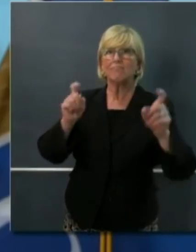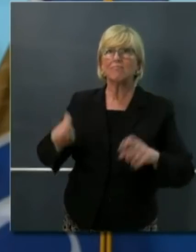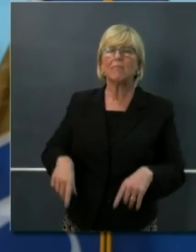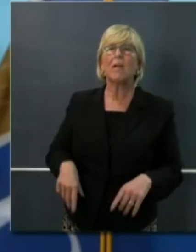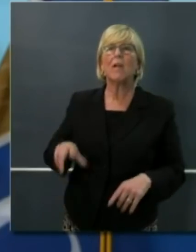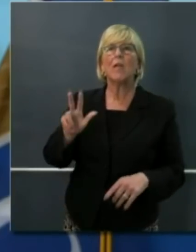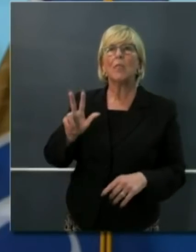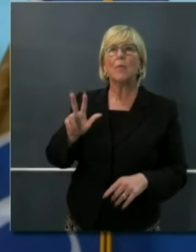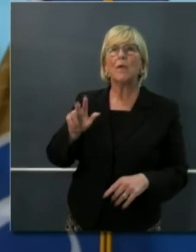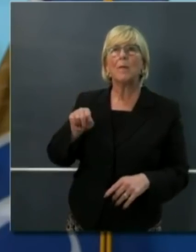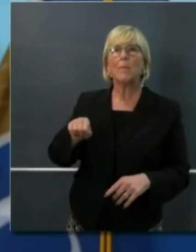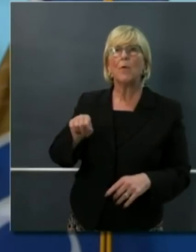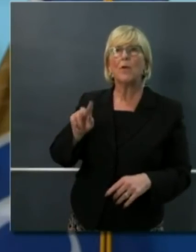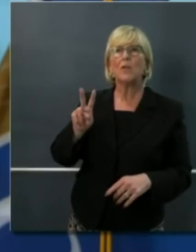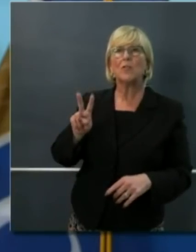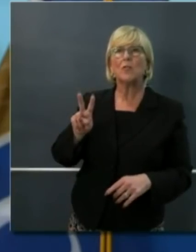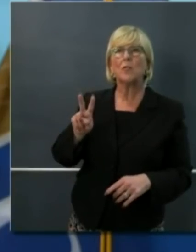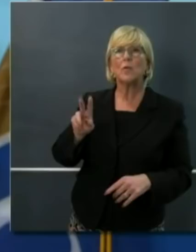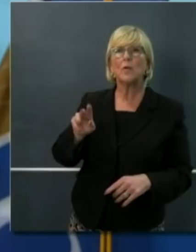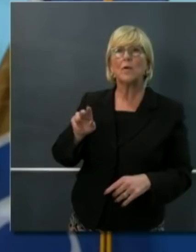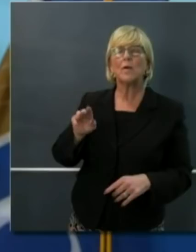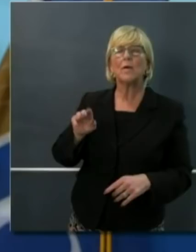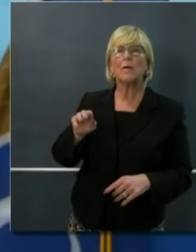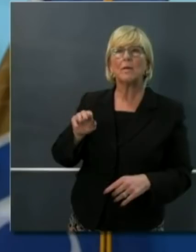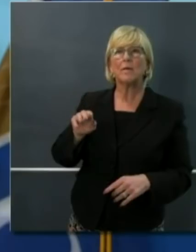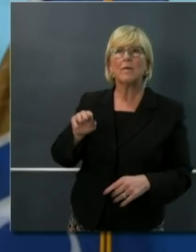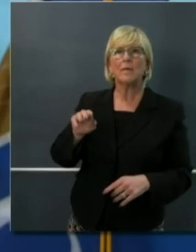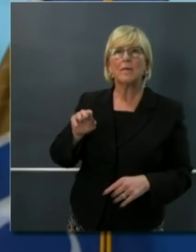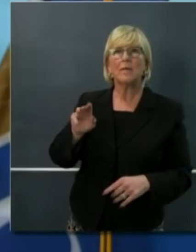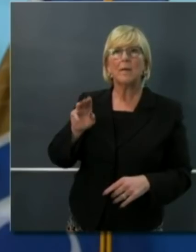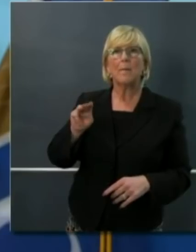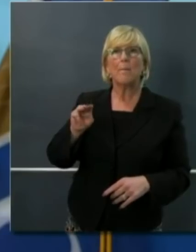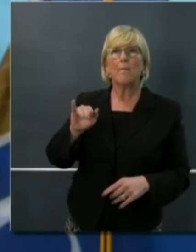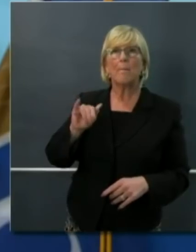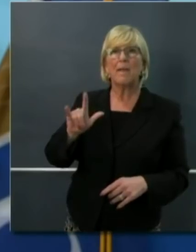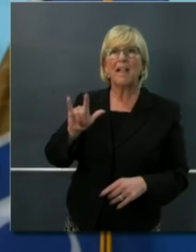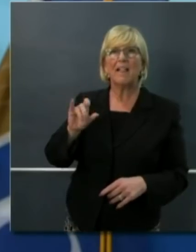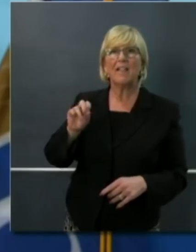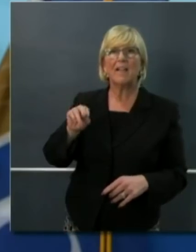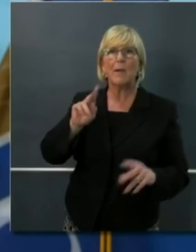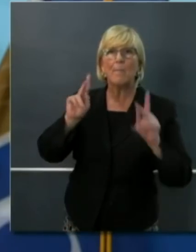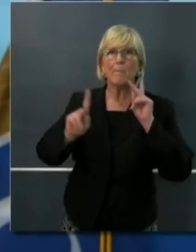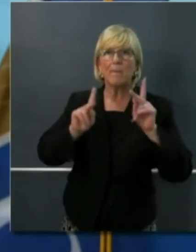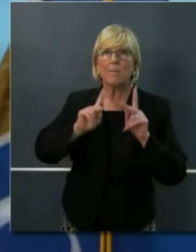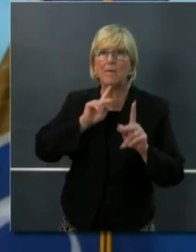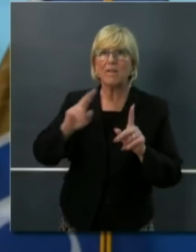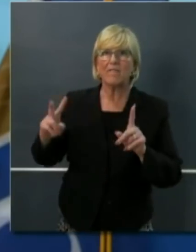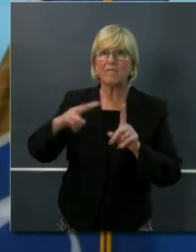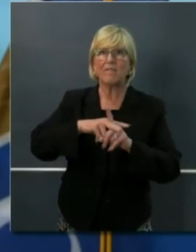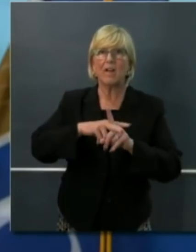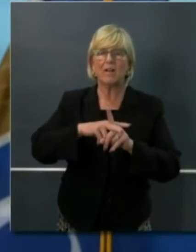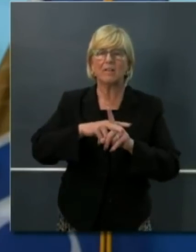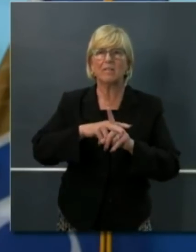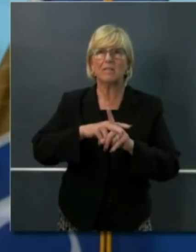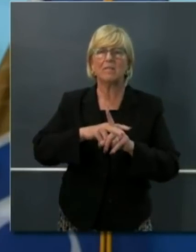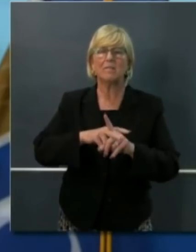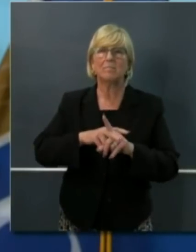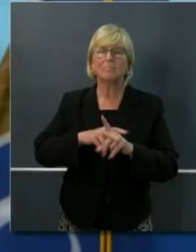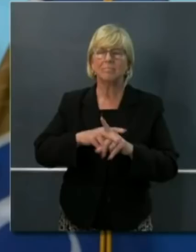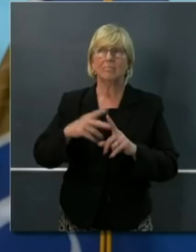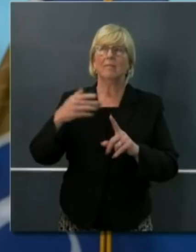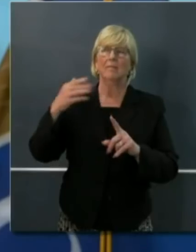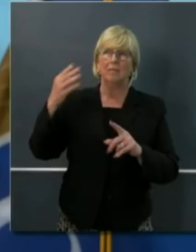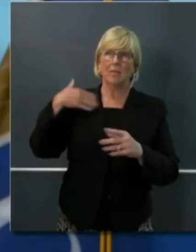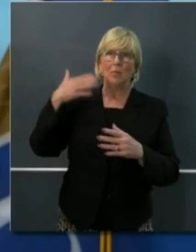3.2 plus million claims already have been filed. And we are well aware, and I appreciate you bringing it up. It's been brought